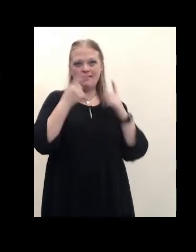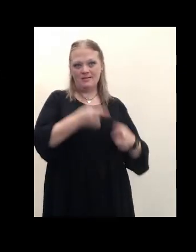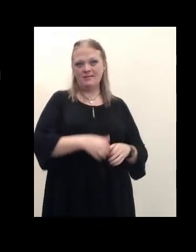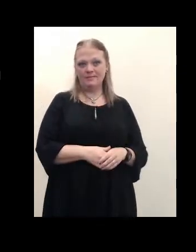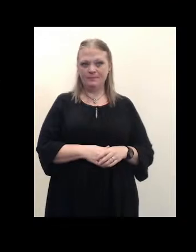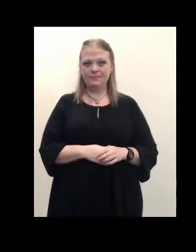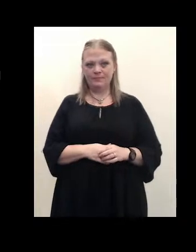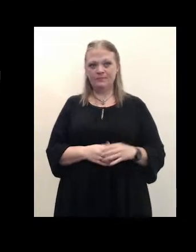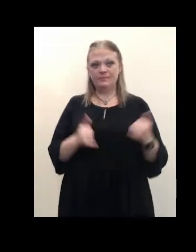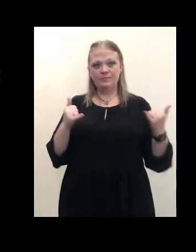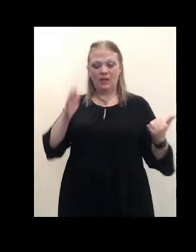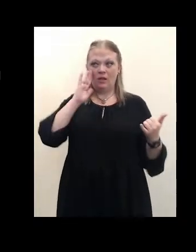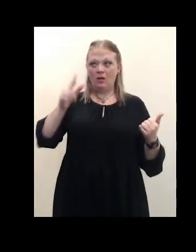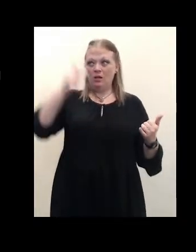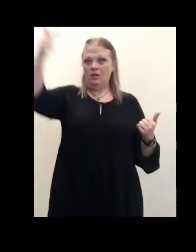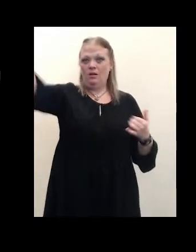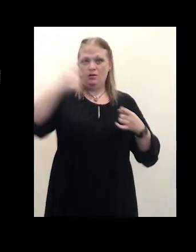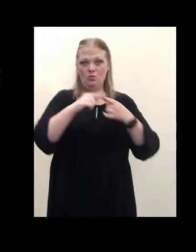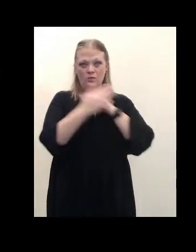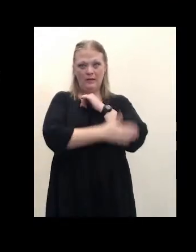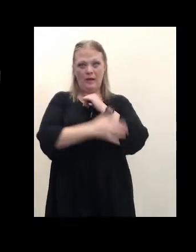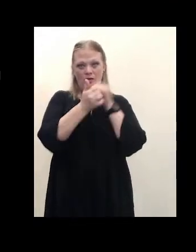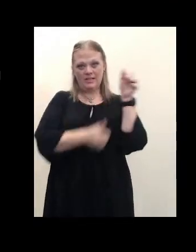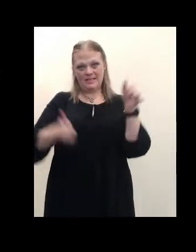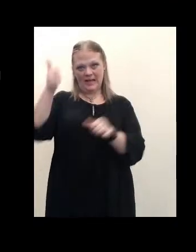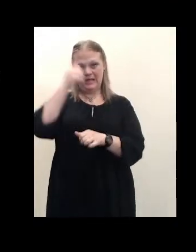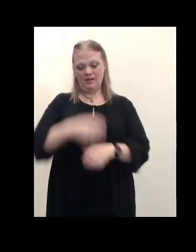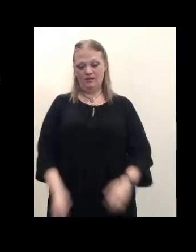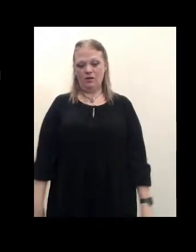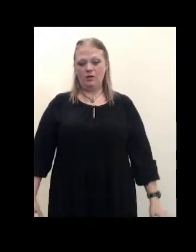turn the rest over to the county executive.